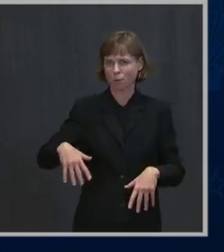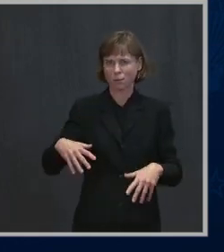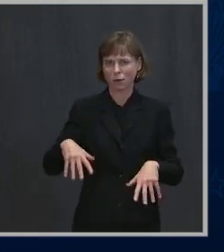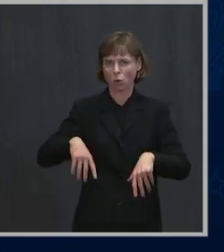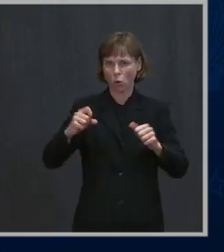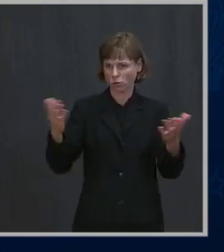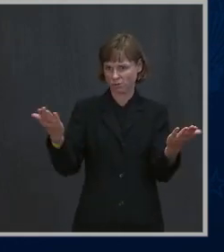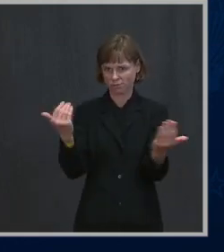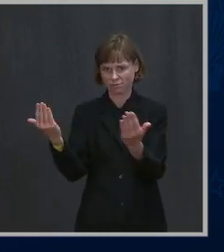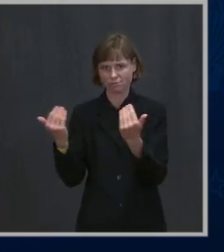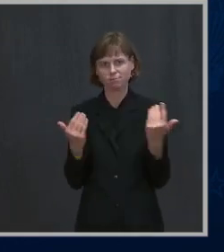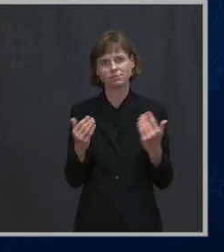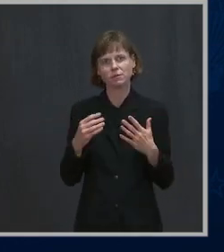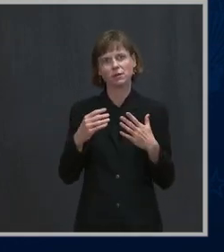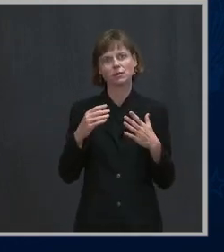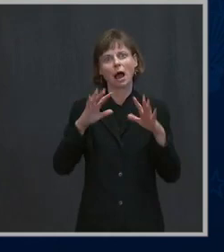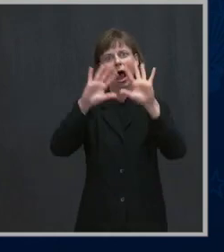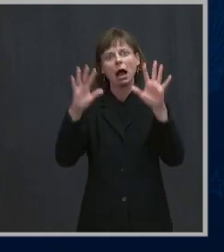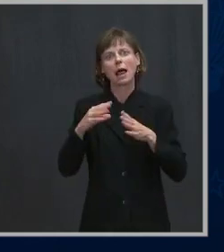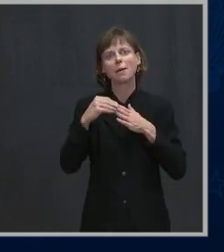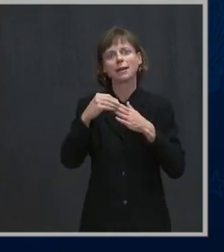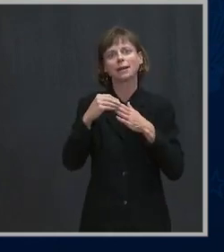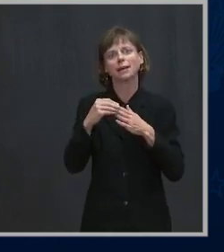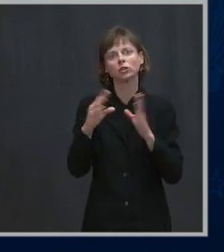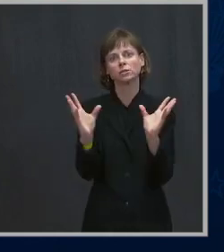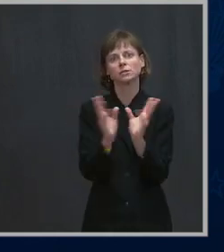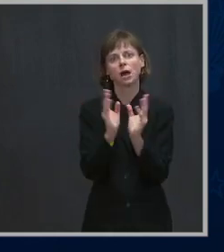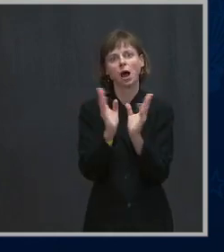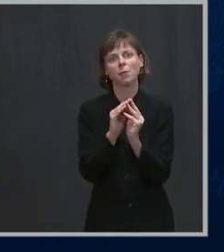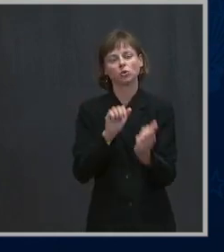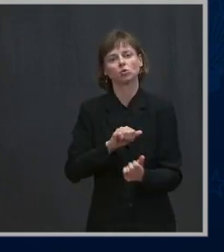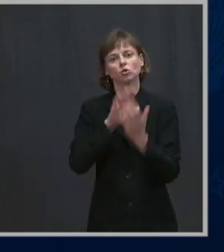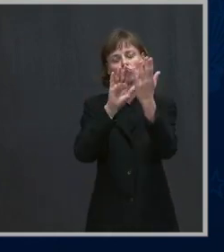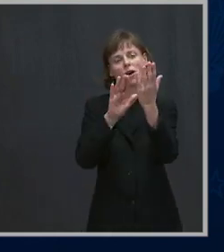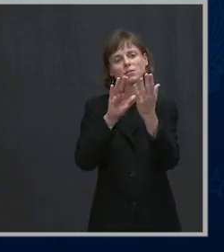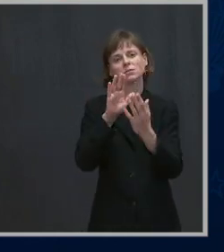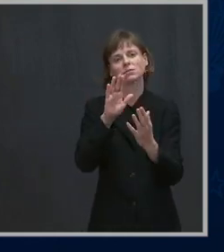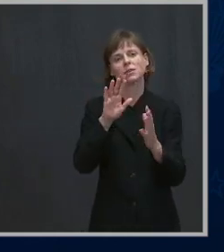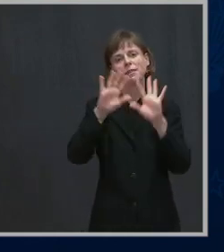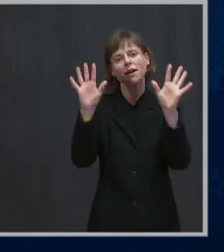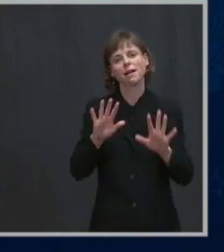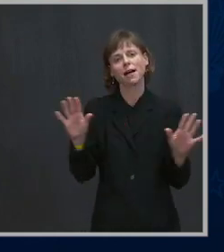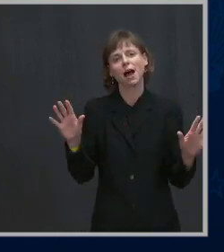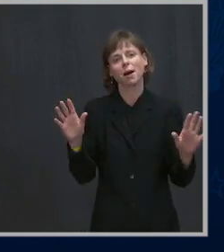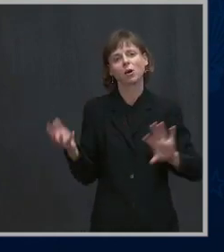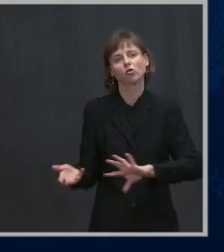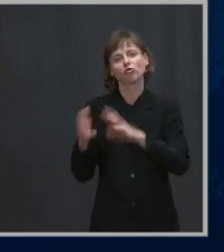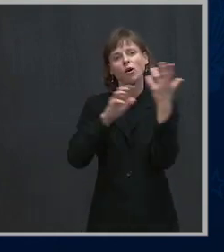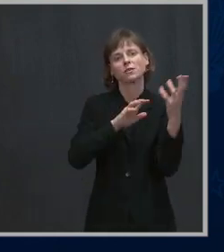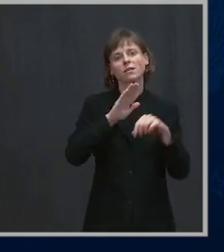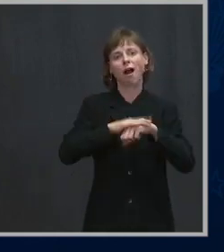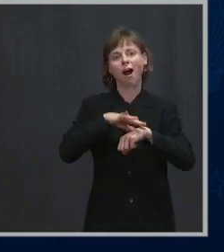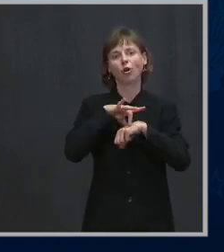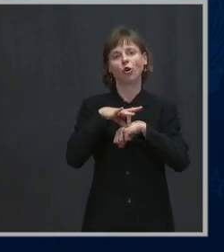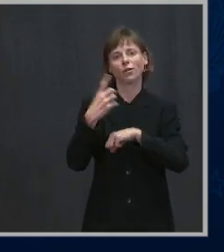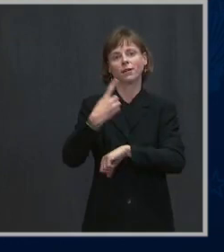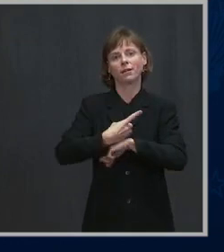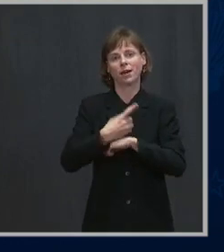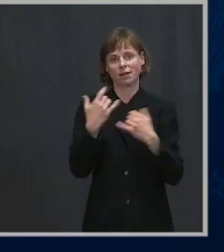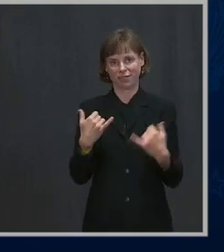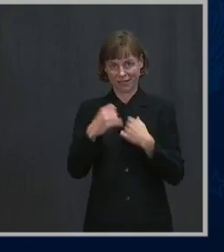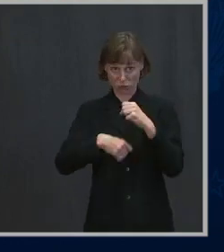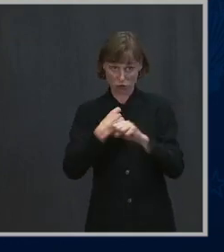climate leaders summit to address the climate crisis on earth day of this year america must lead in the